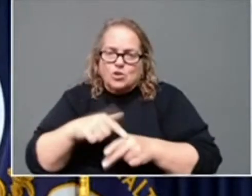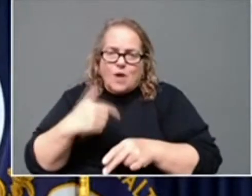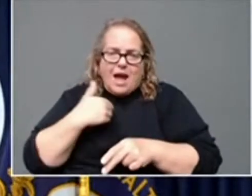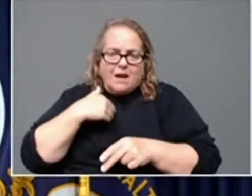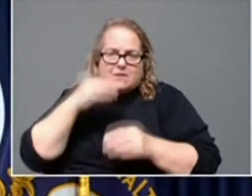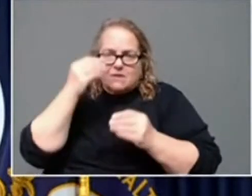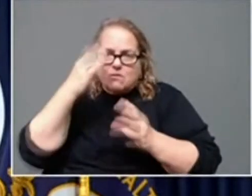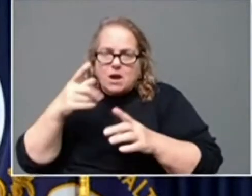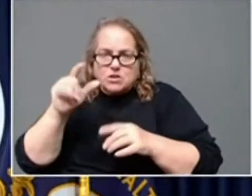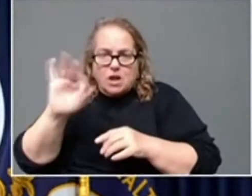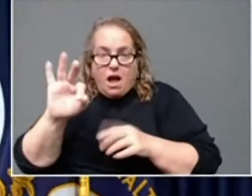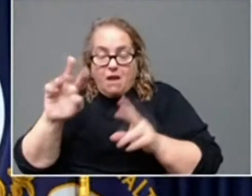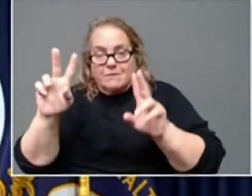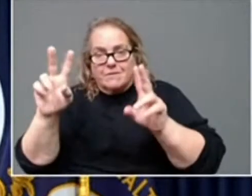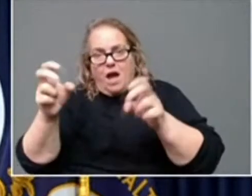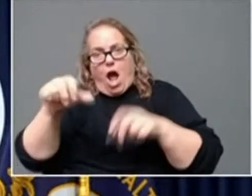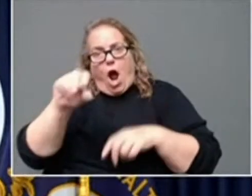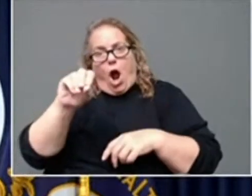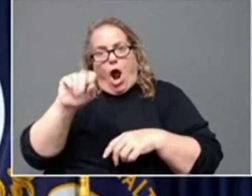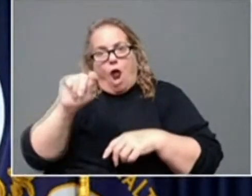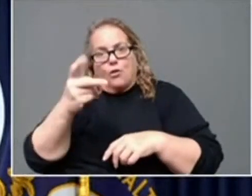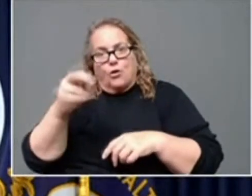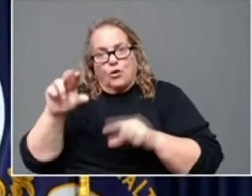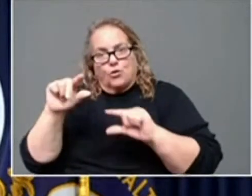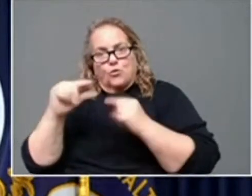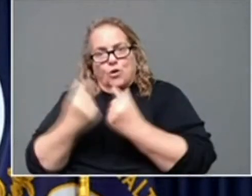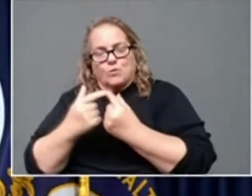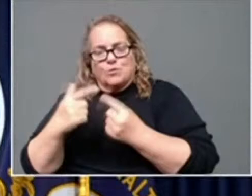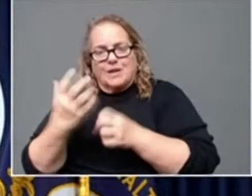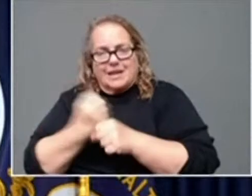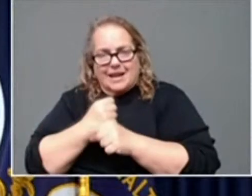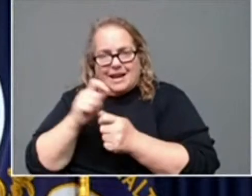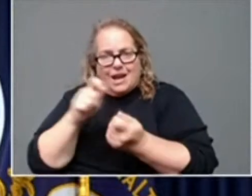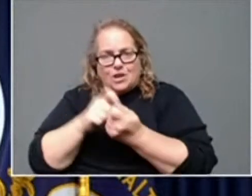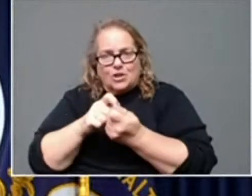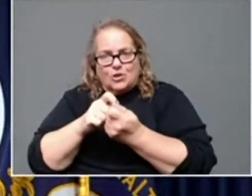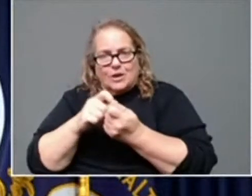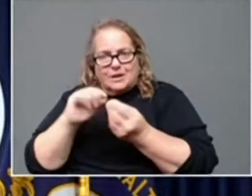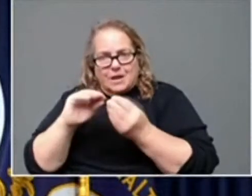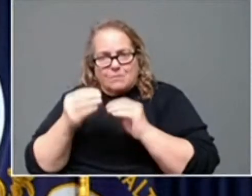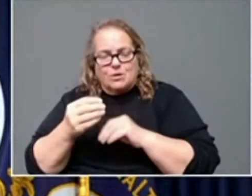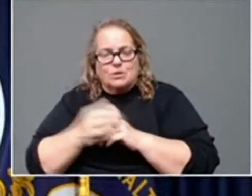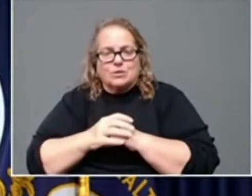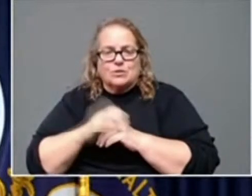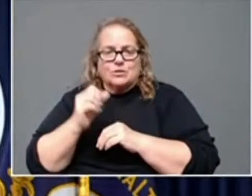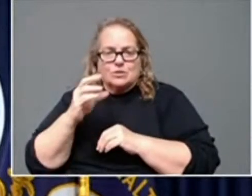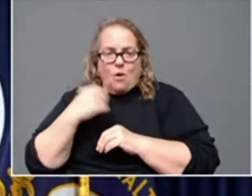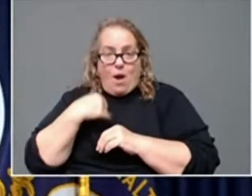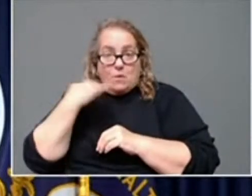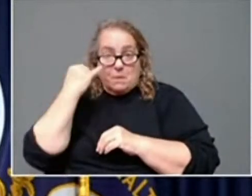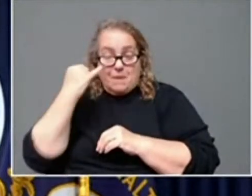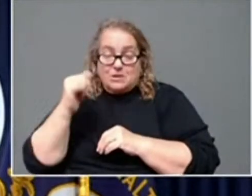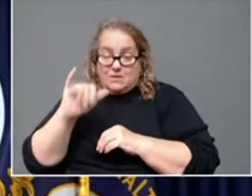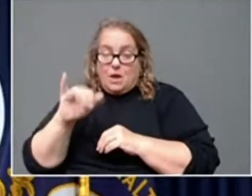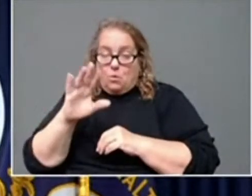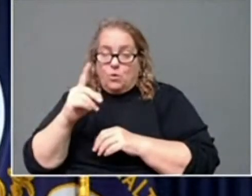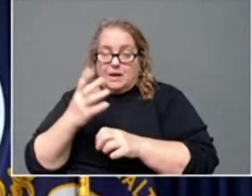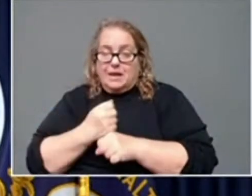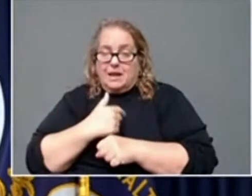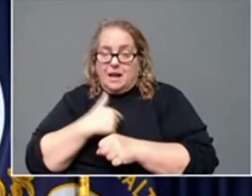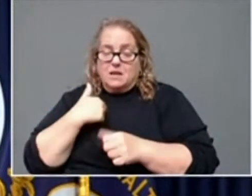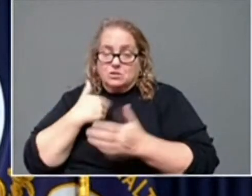an accurate figure. I actually imagine that would get us up closer to the breakdown